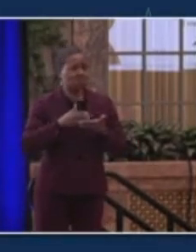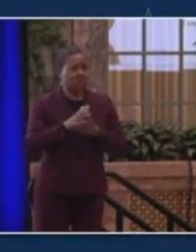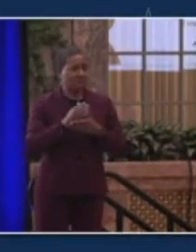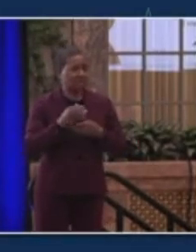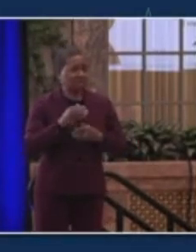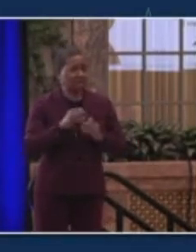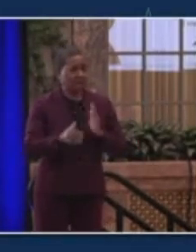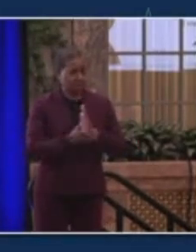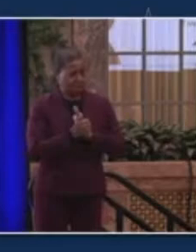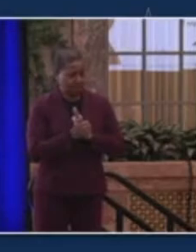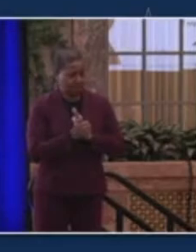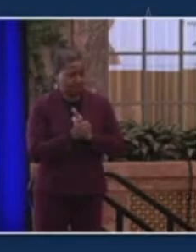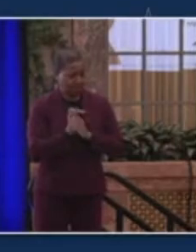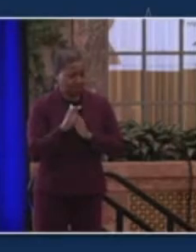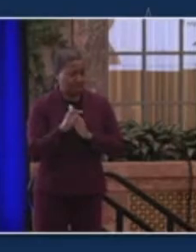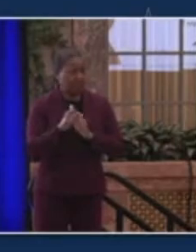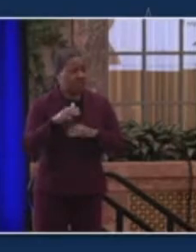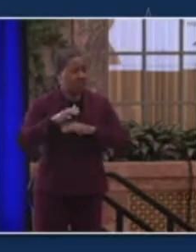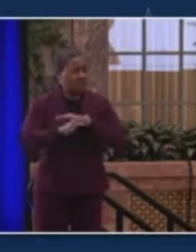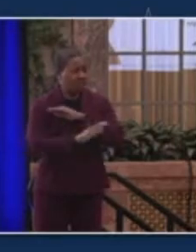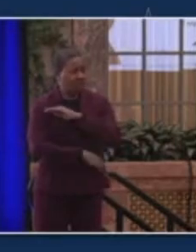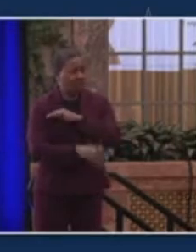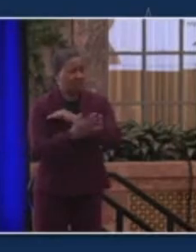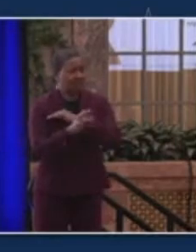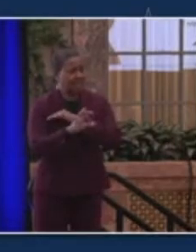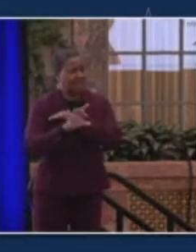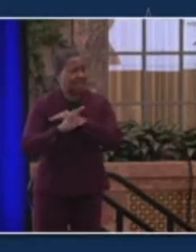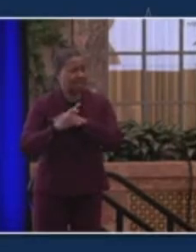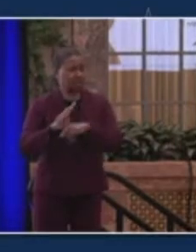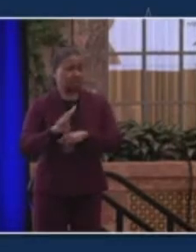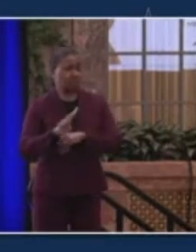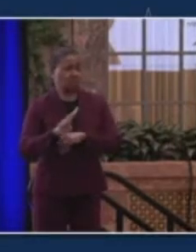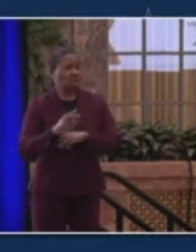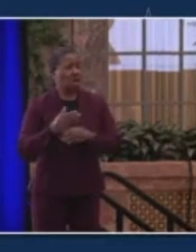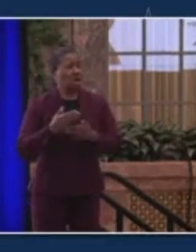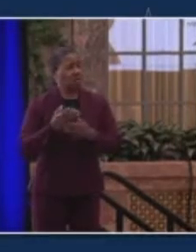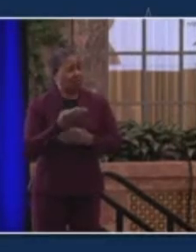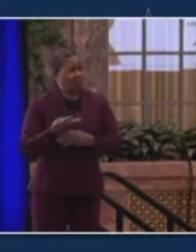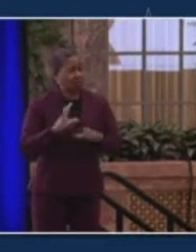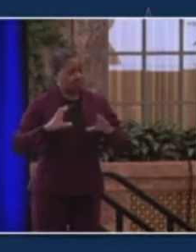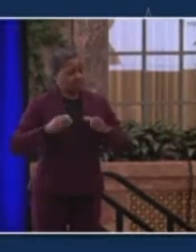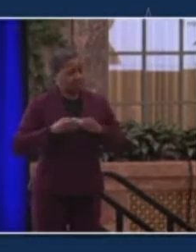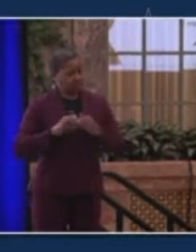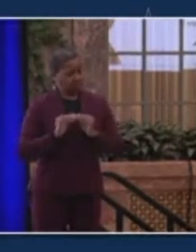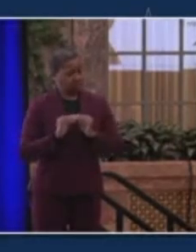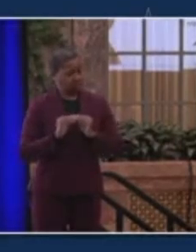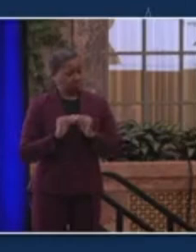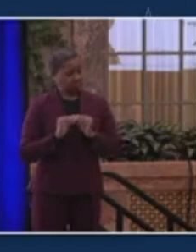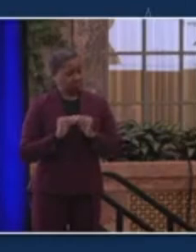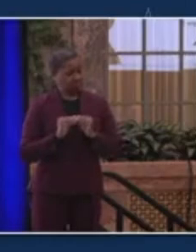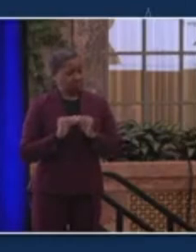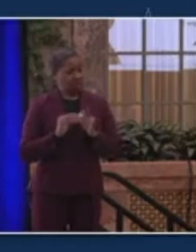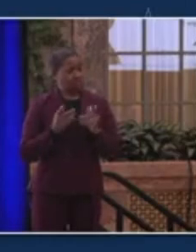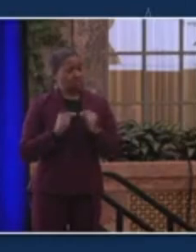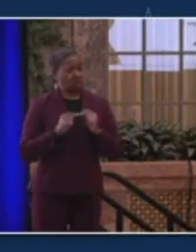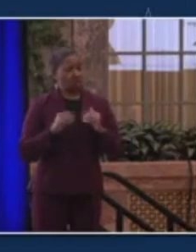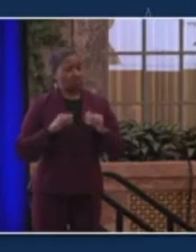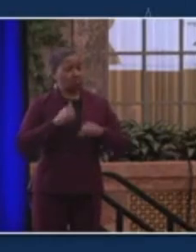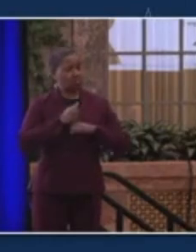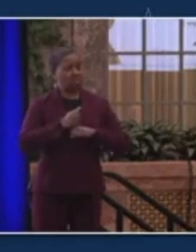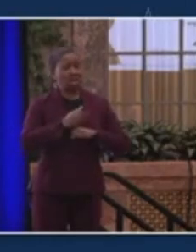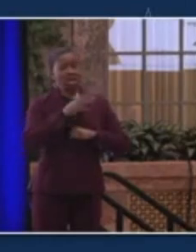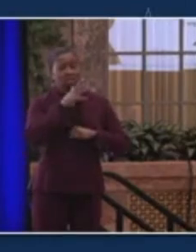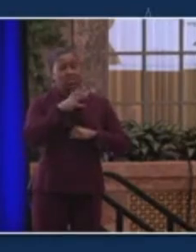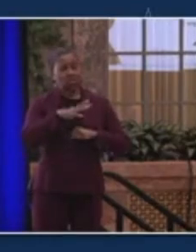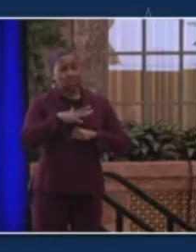Illinois. So in the fall of 1982, the four of us came together under the umbrella of the Women's Network